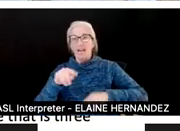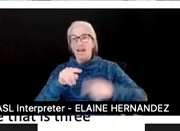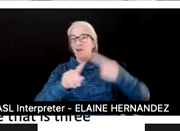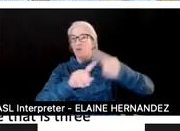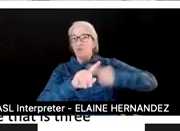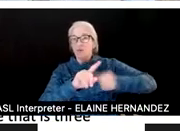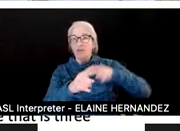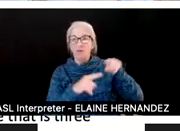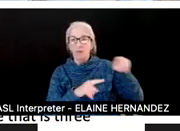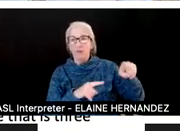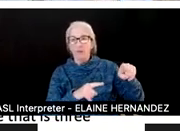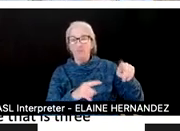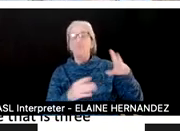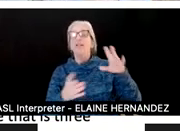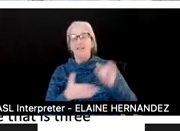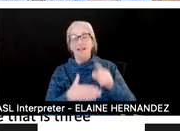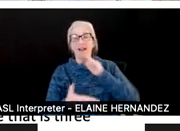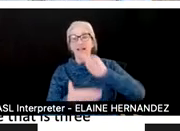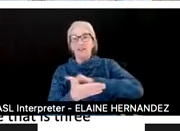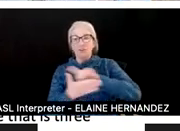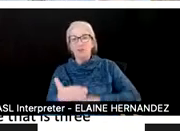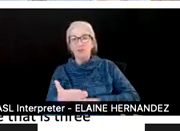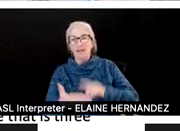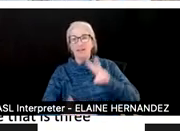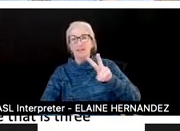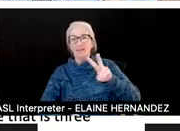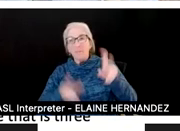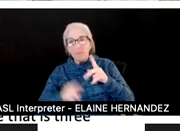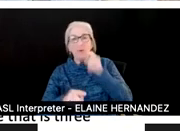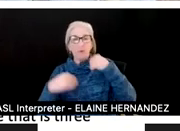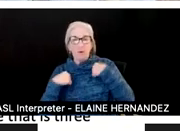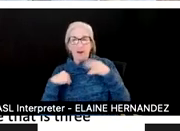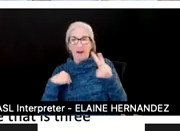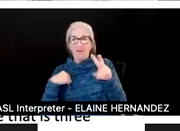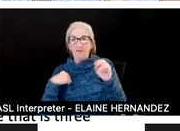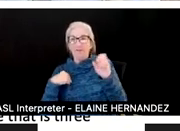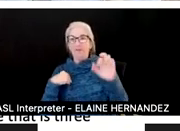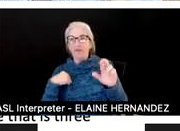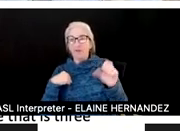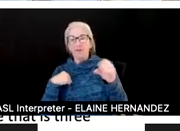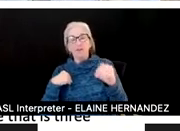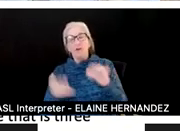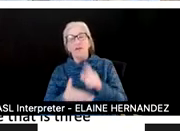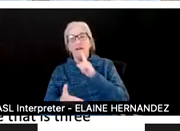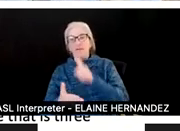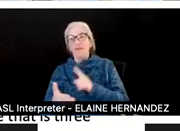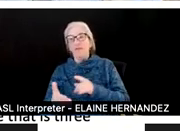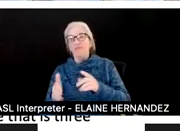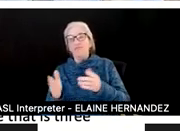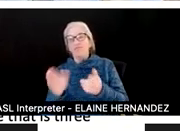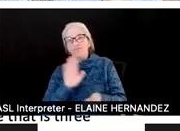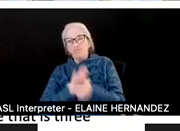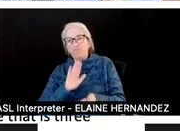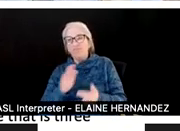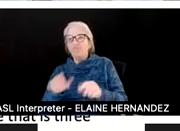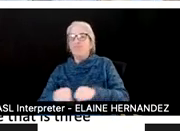voucher holders and would violate the Fair Housing Act. When a landlord is looking to see if a